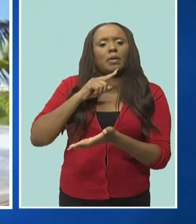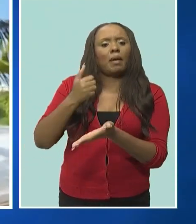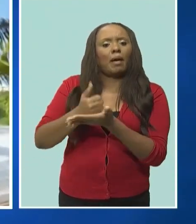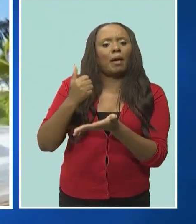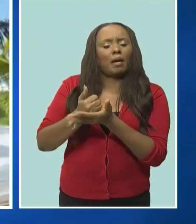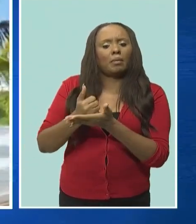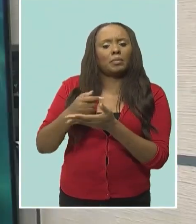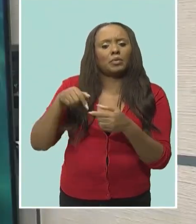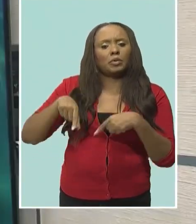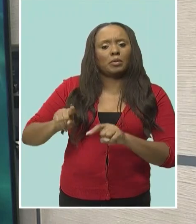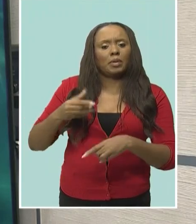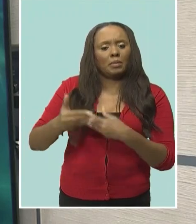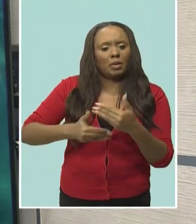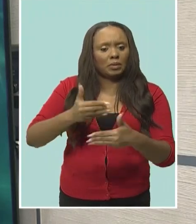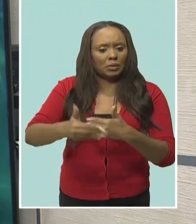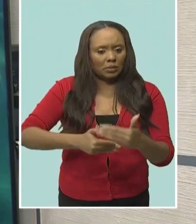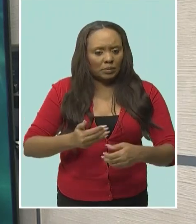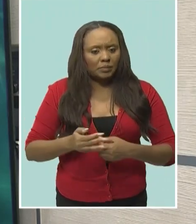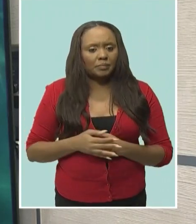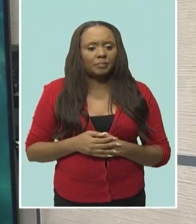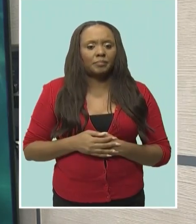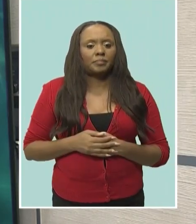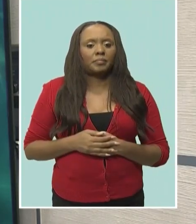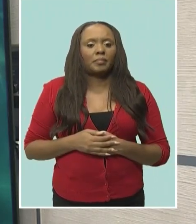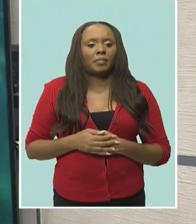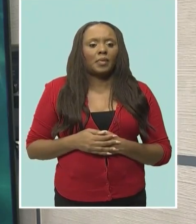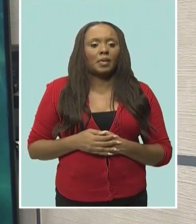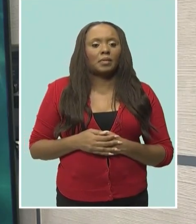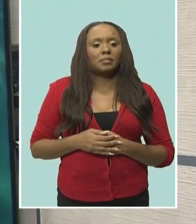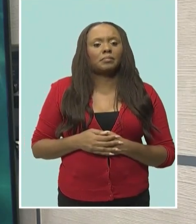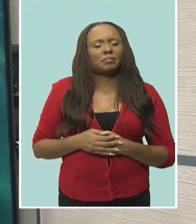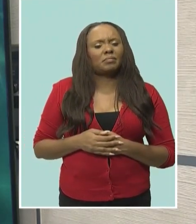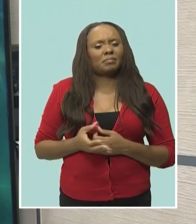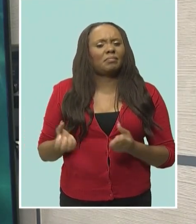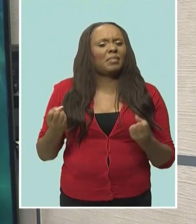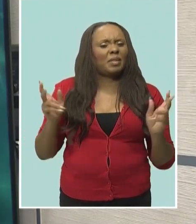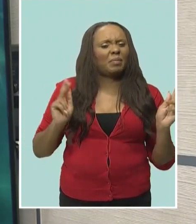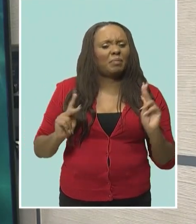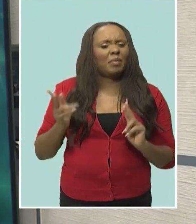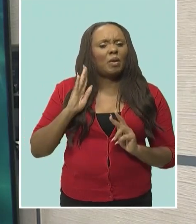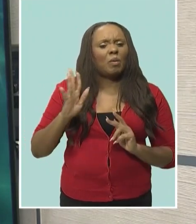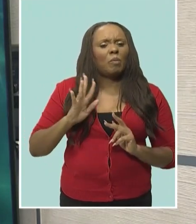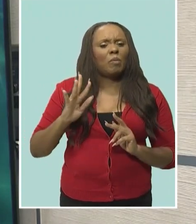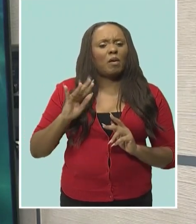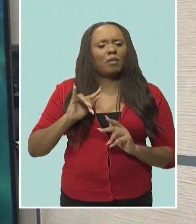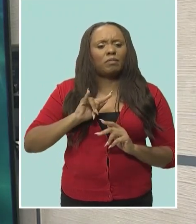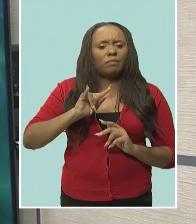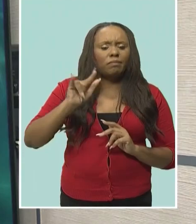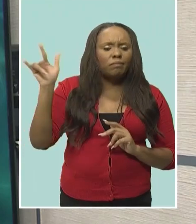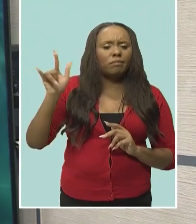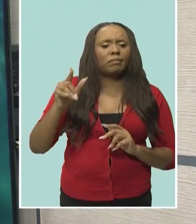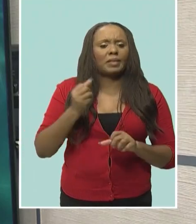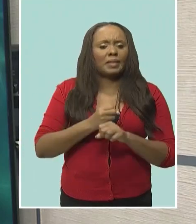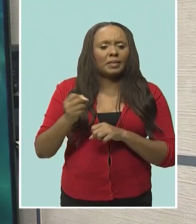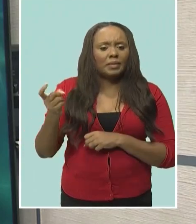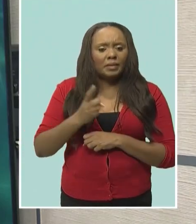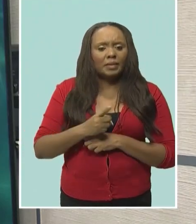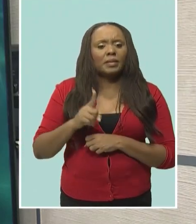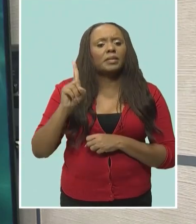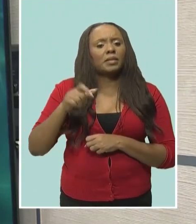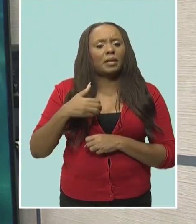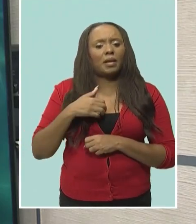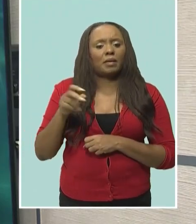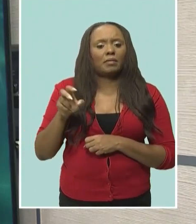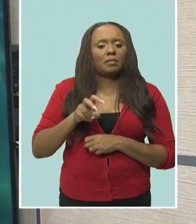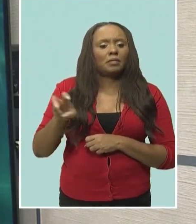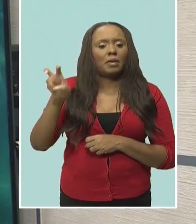process. And with many expected to take trips in the new year, Ms. Taylor is encouraging Barbadians to take out travel insurance